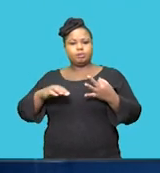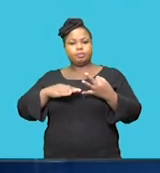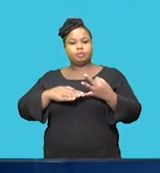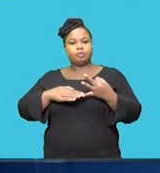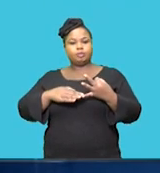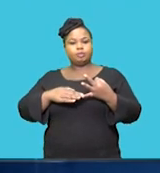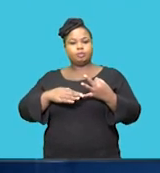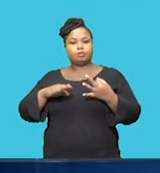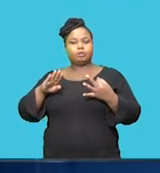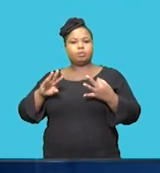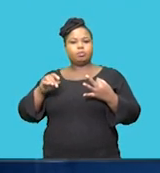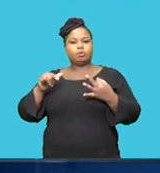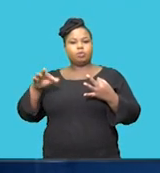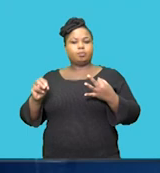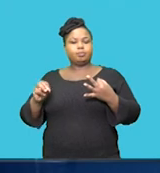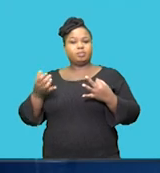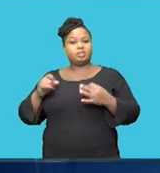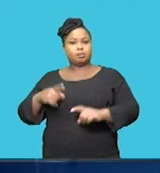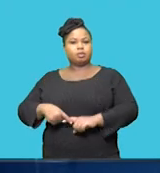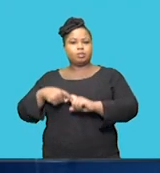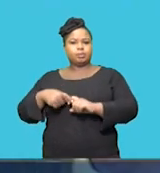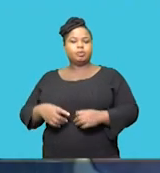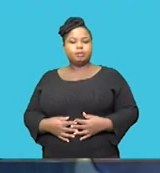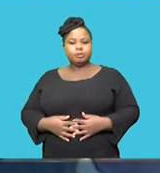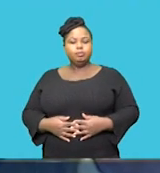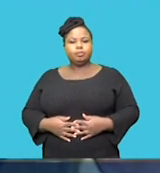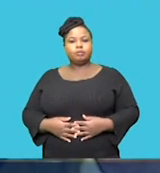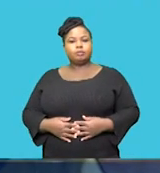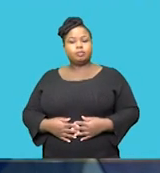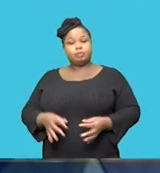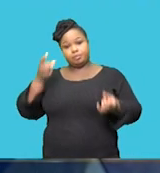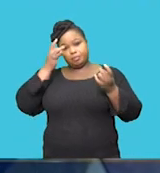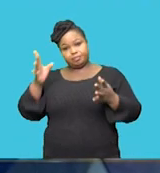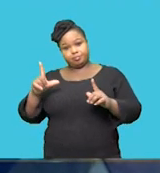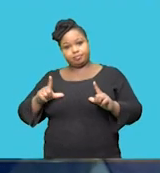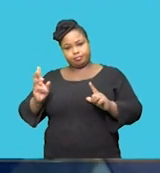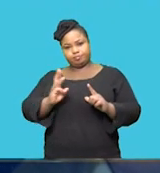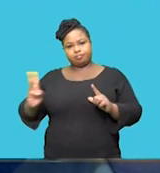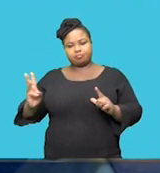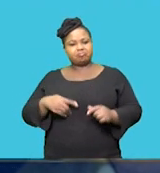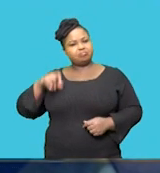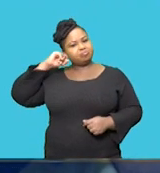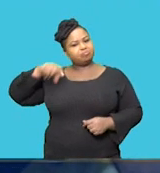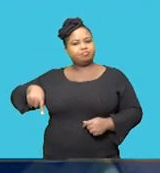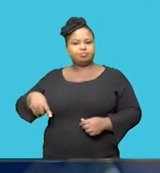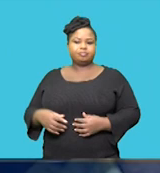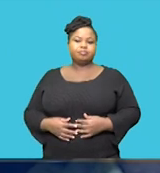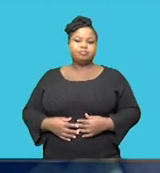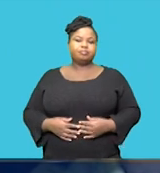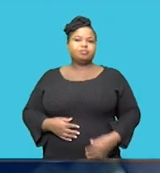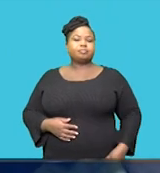of course Mr. Bloom, who is still pending. But these warning shots were ignored.